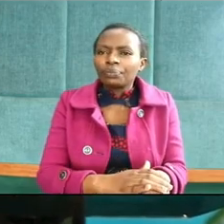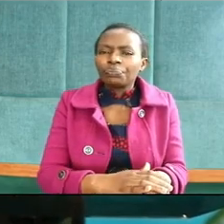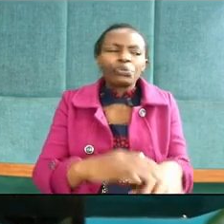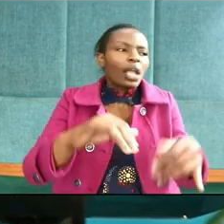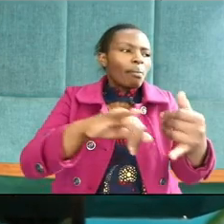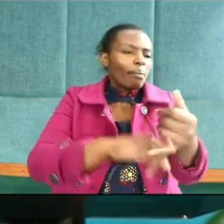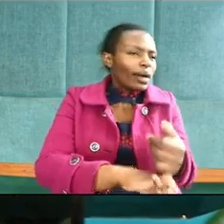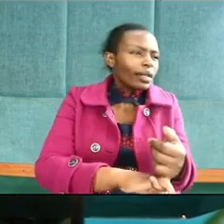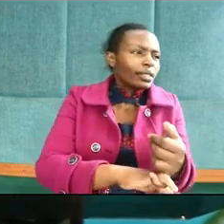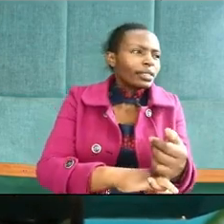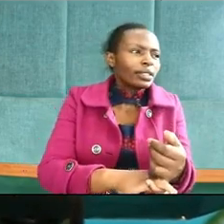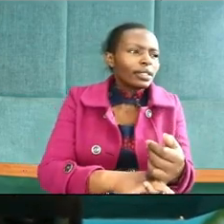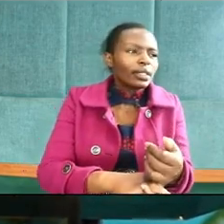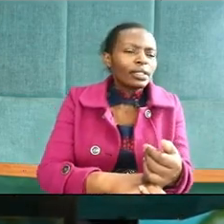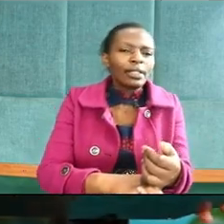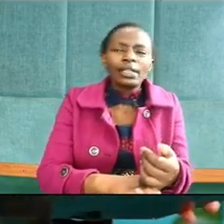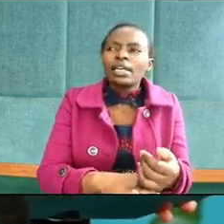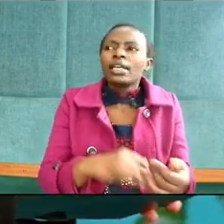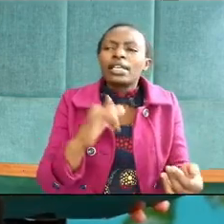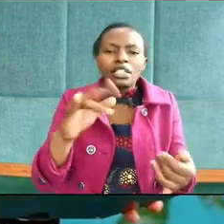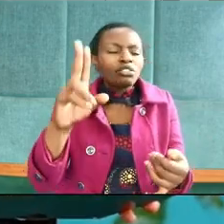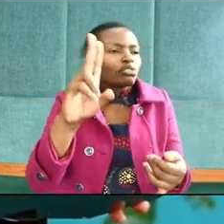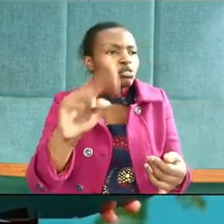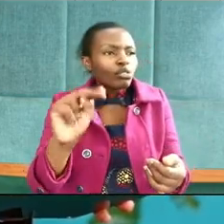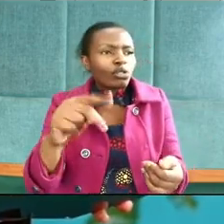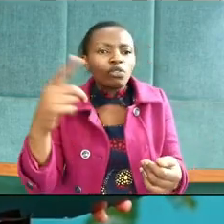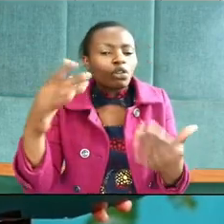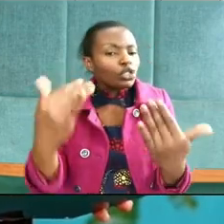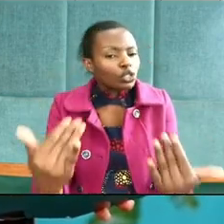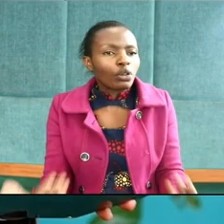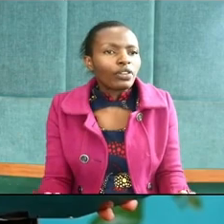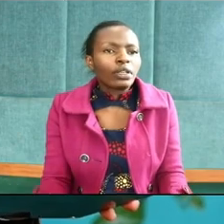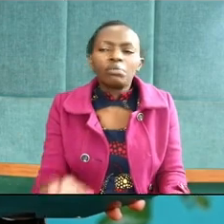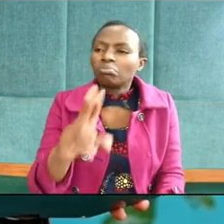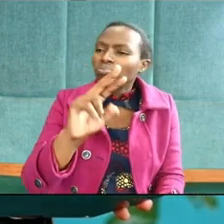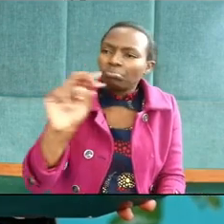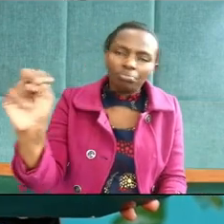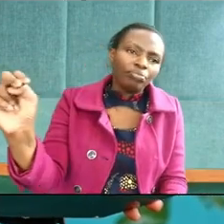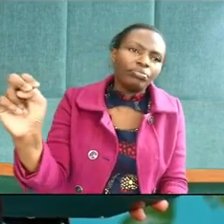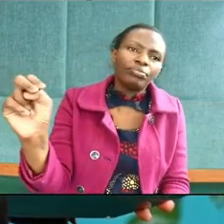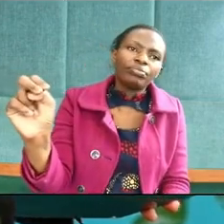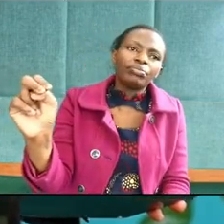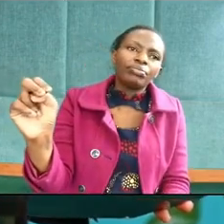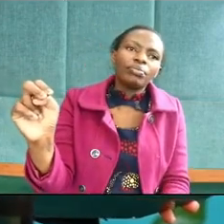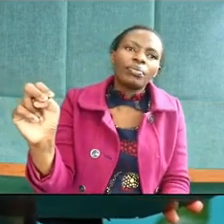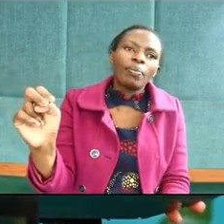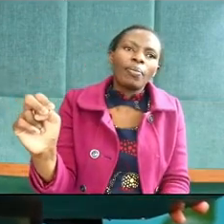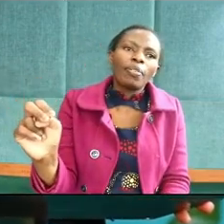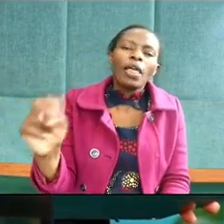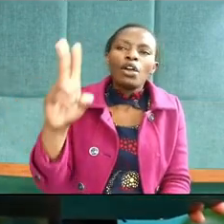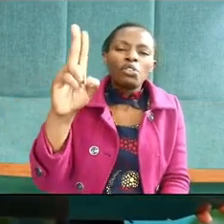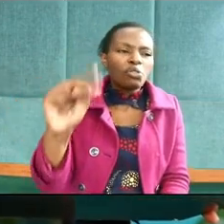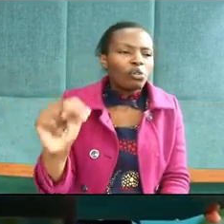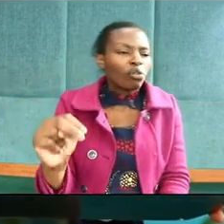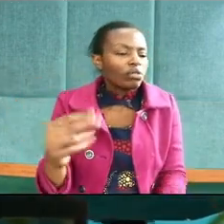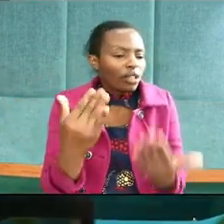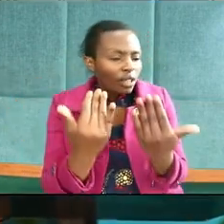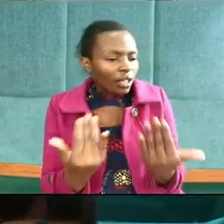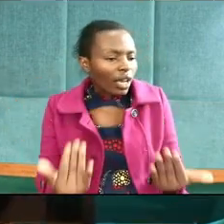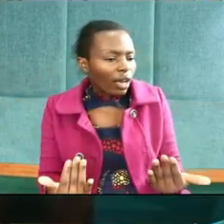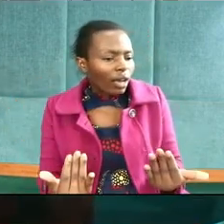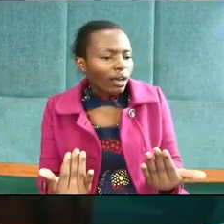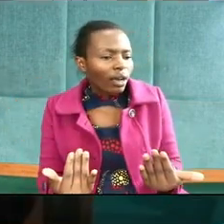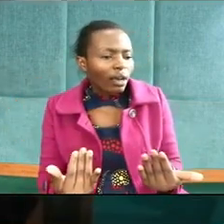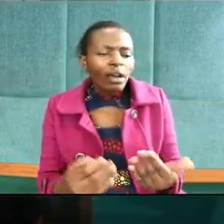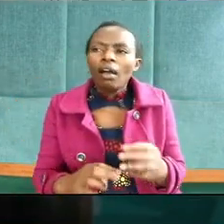Marriage, therefore, my brothers and sisters, is not for children, nor adolescents, but